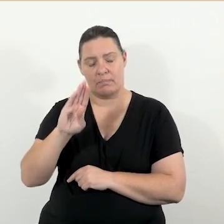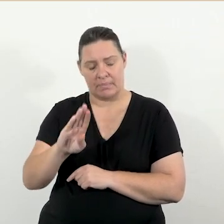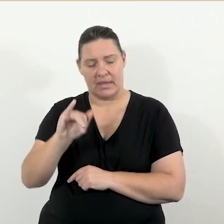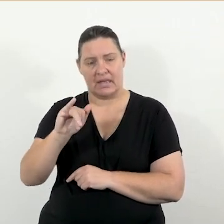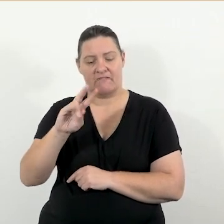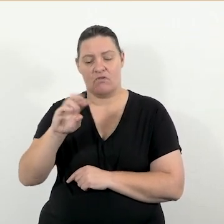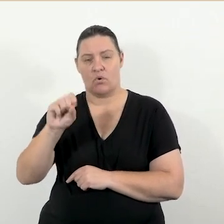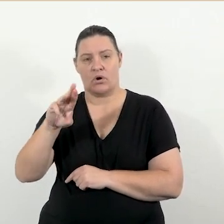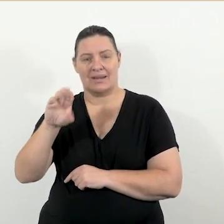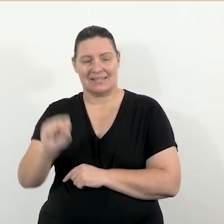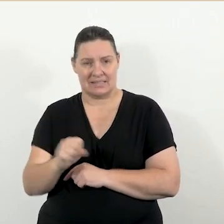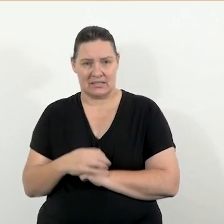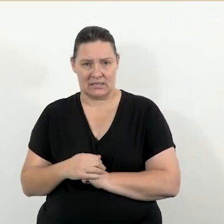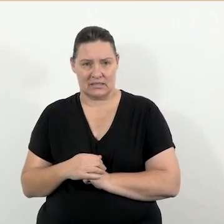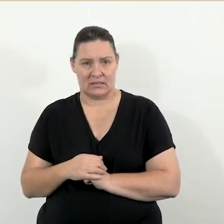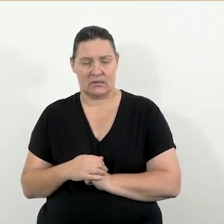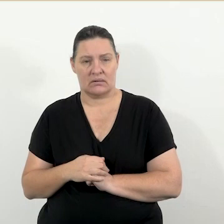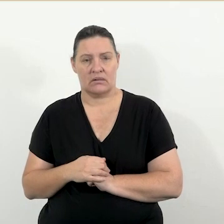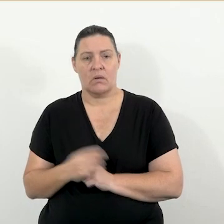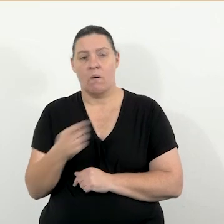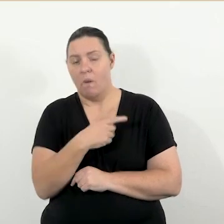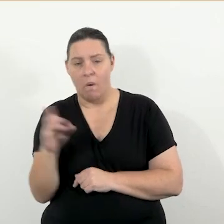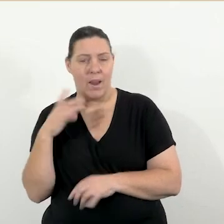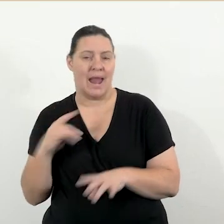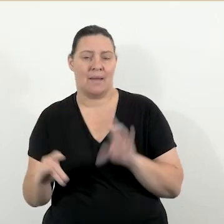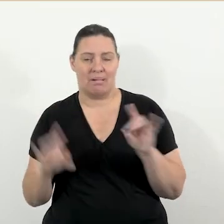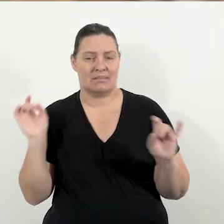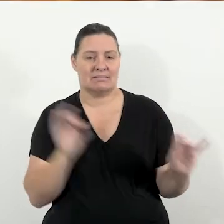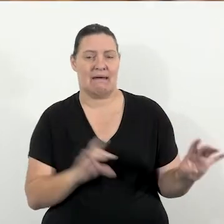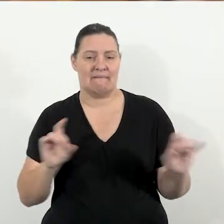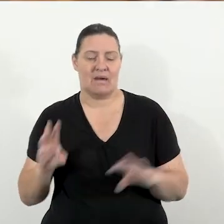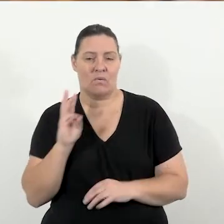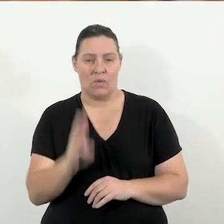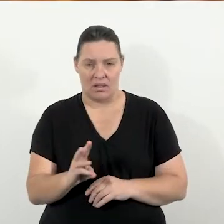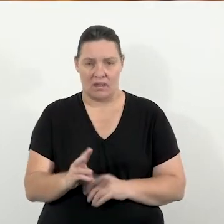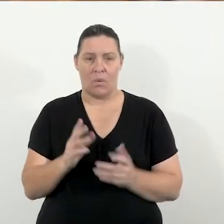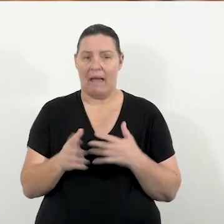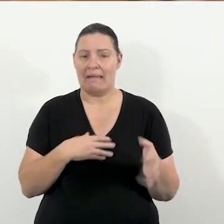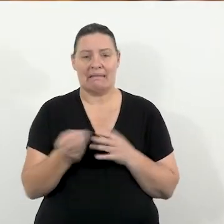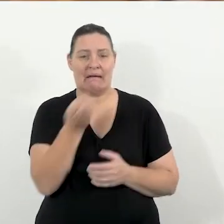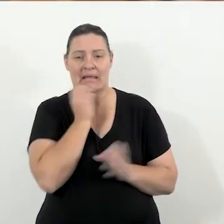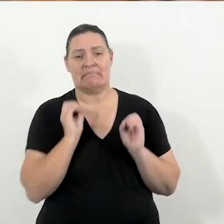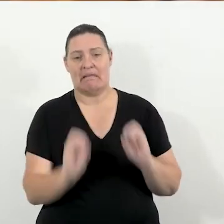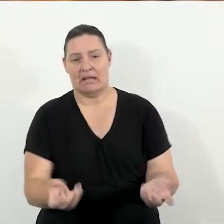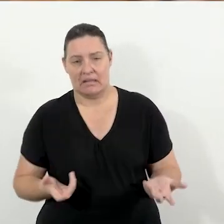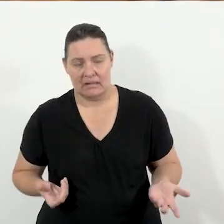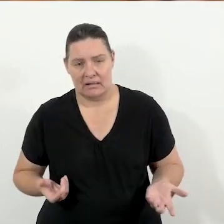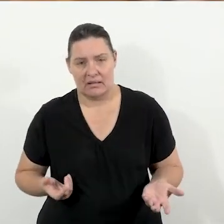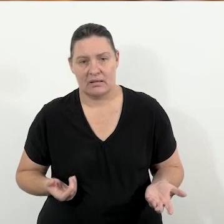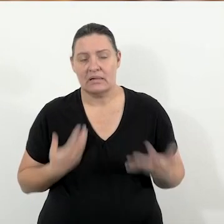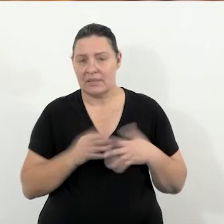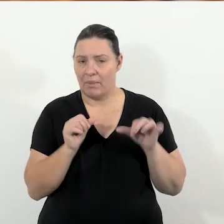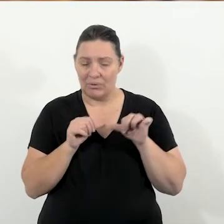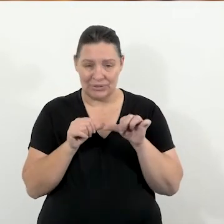herbivores, okay, which are your herbivores, all these animals will suffer because then they won't have anything to eat, and if